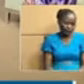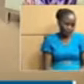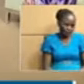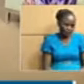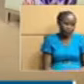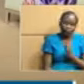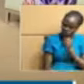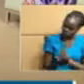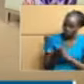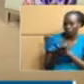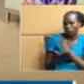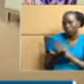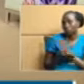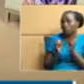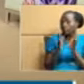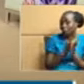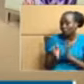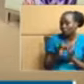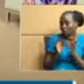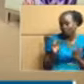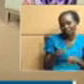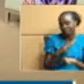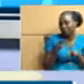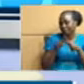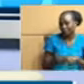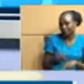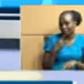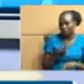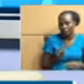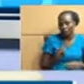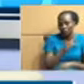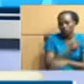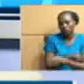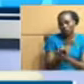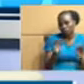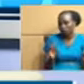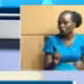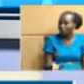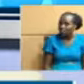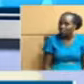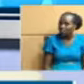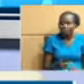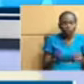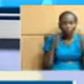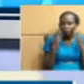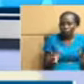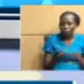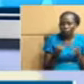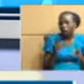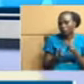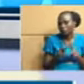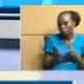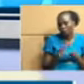we've not planned, we cannot just simply sit and say we do not have resources when we don't even know how many people